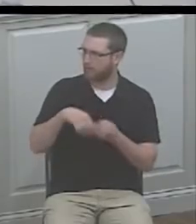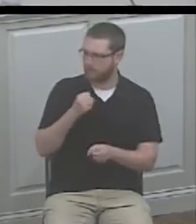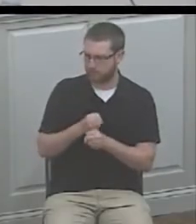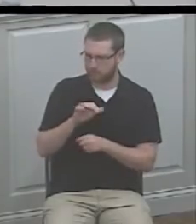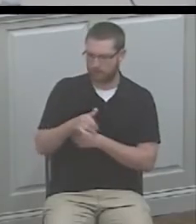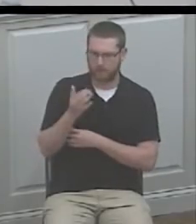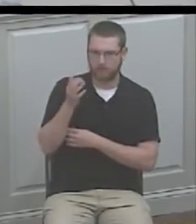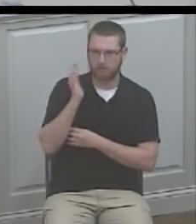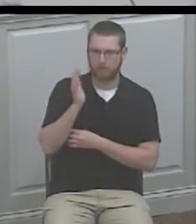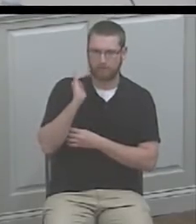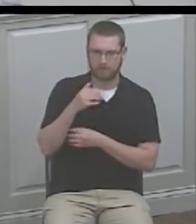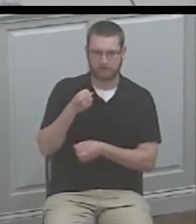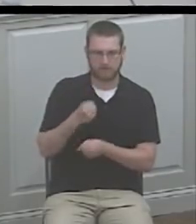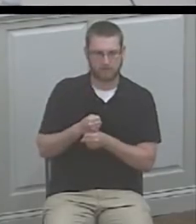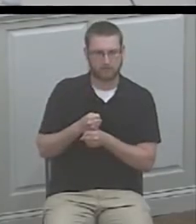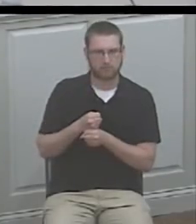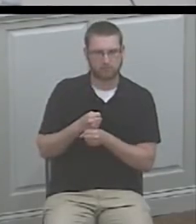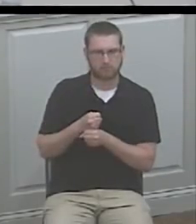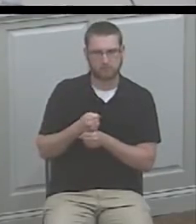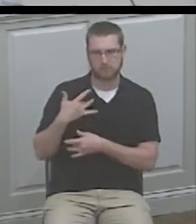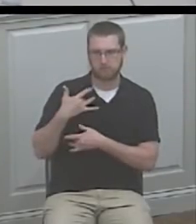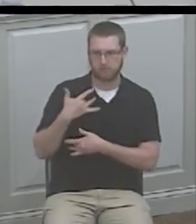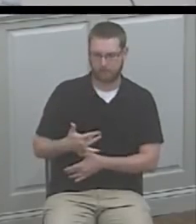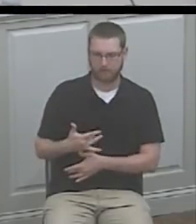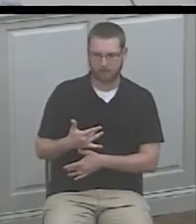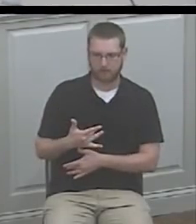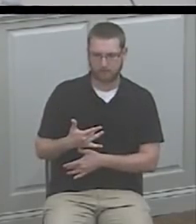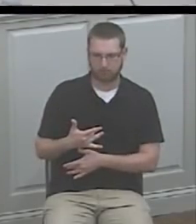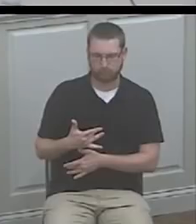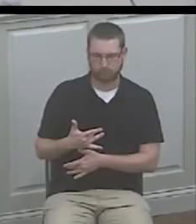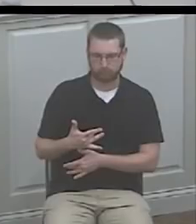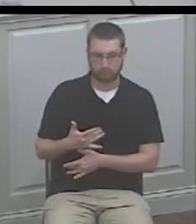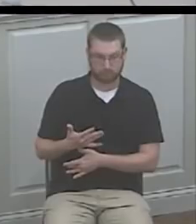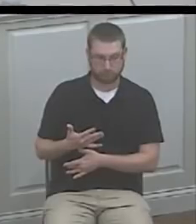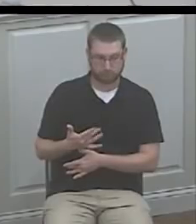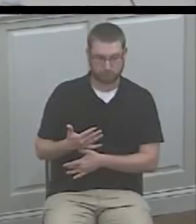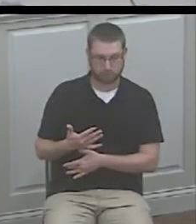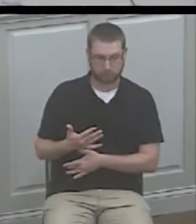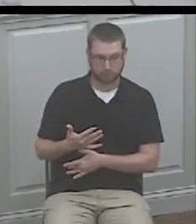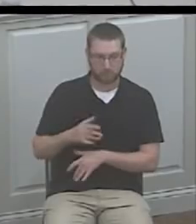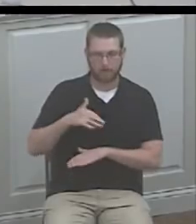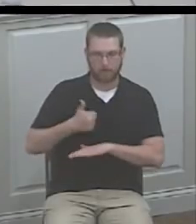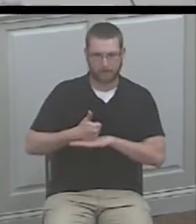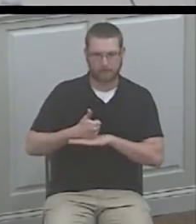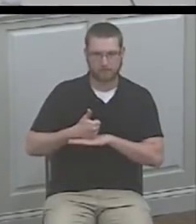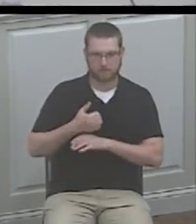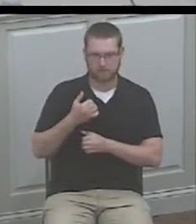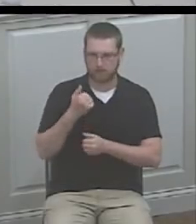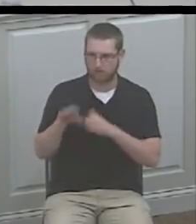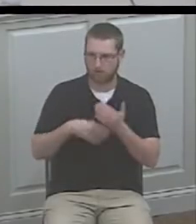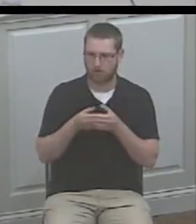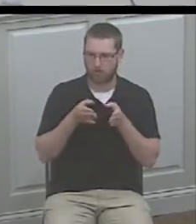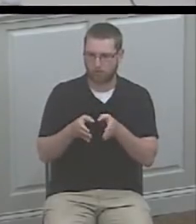than what it traditionally is. We spend somewhere between, based on receipts for the municipal aid road fund,